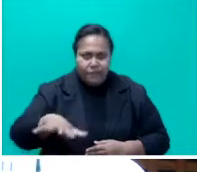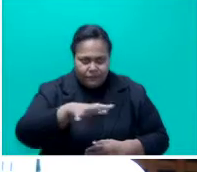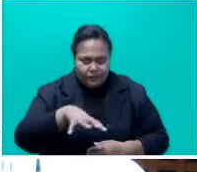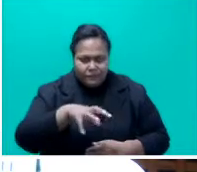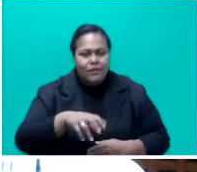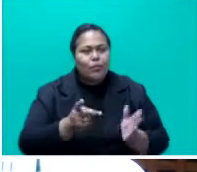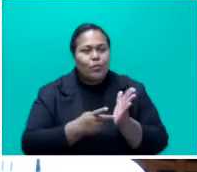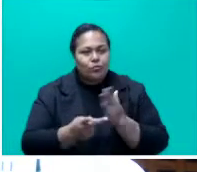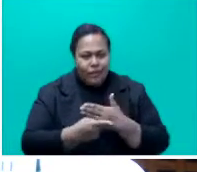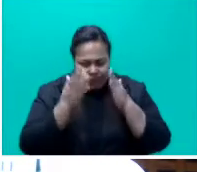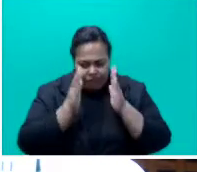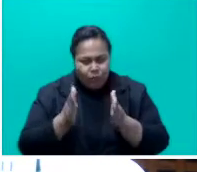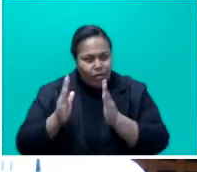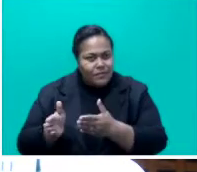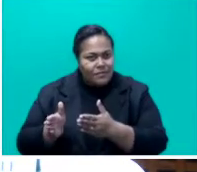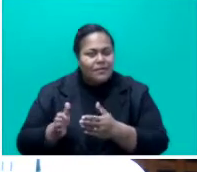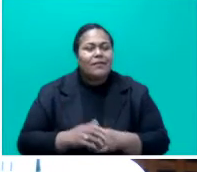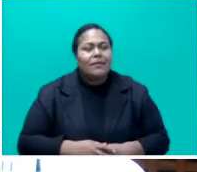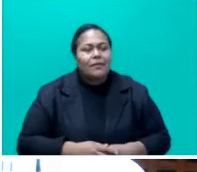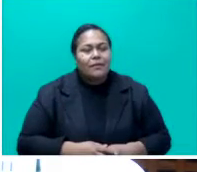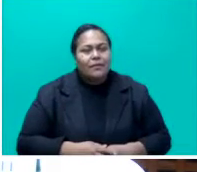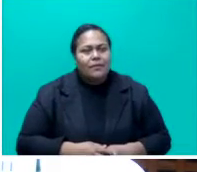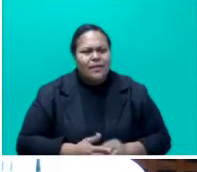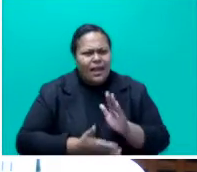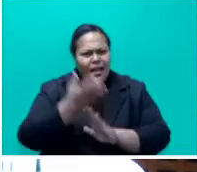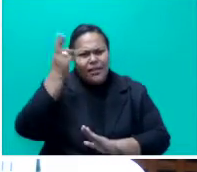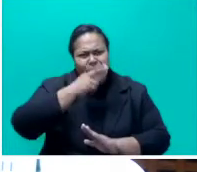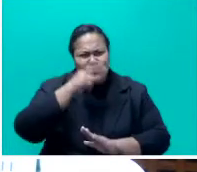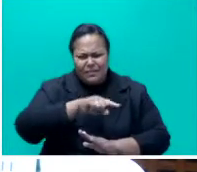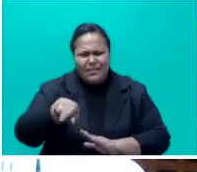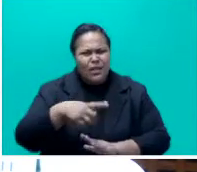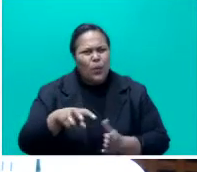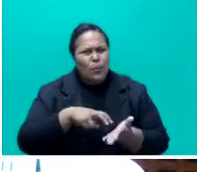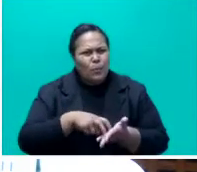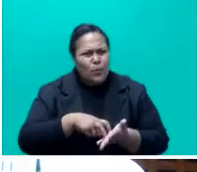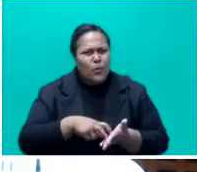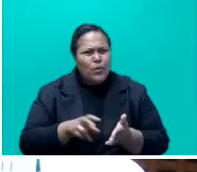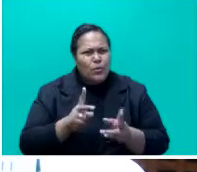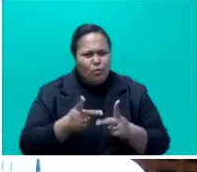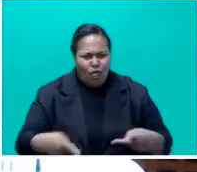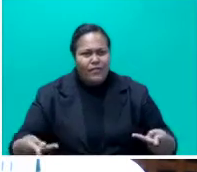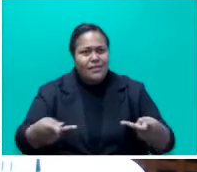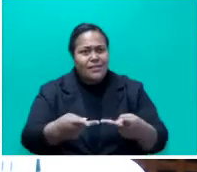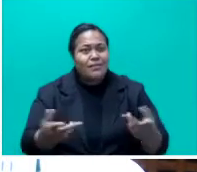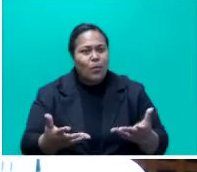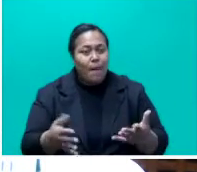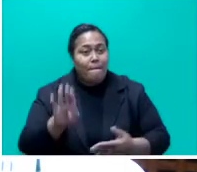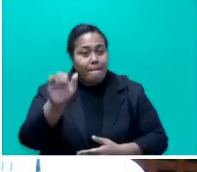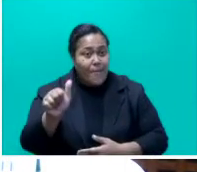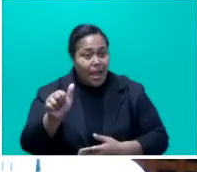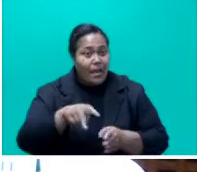sir, the highly vulnerable provinces are Mba, Nandunganabosa,